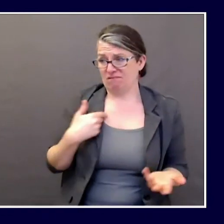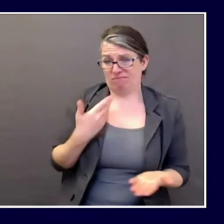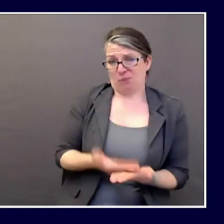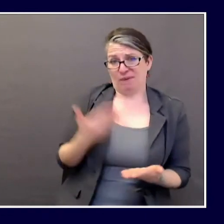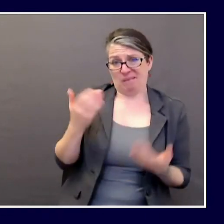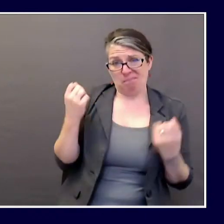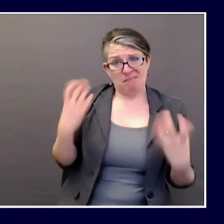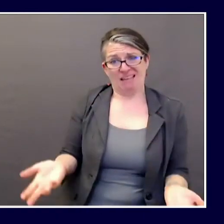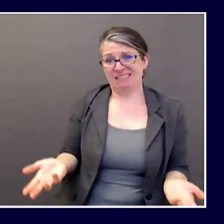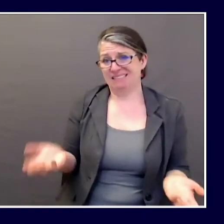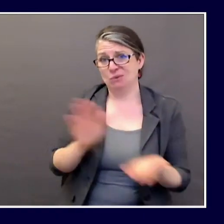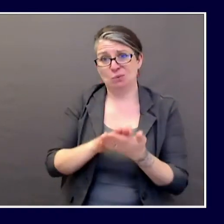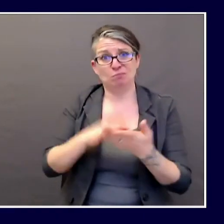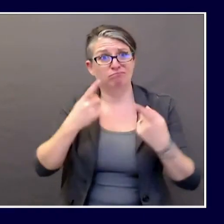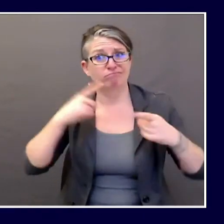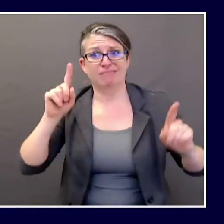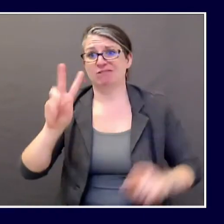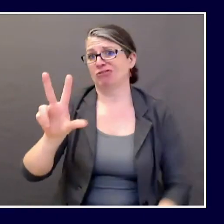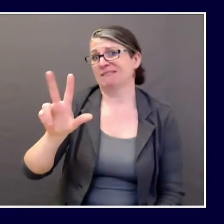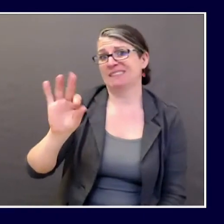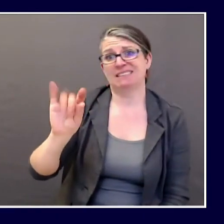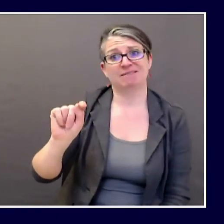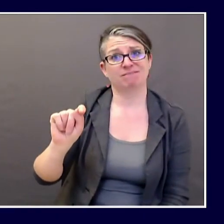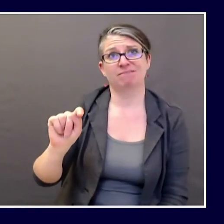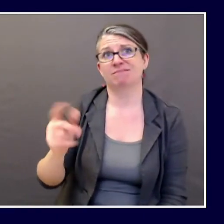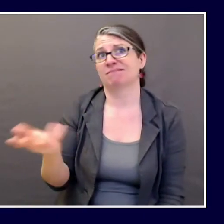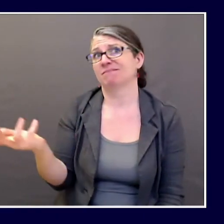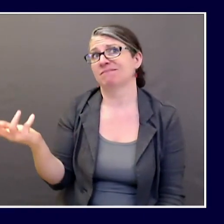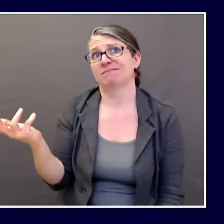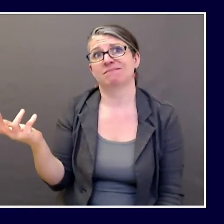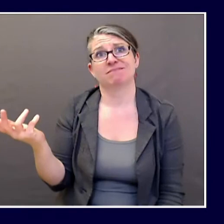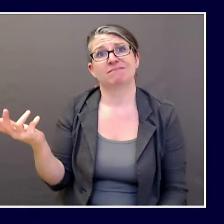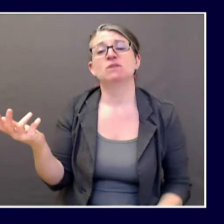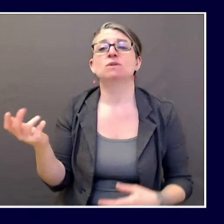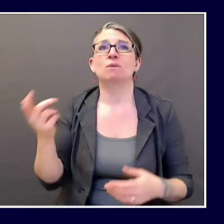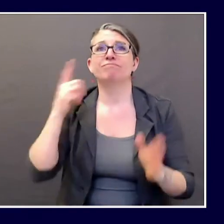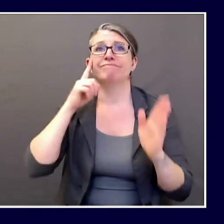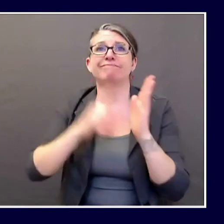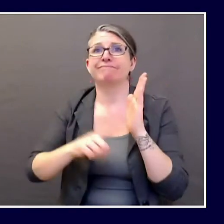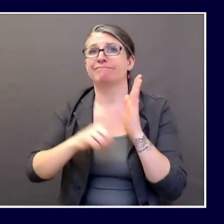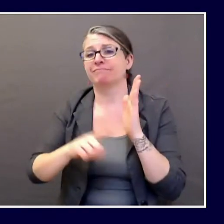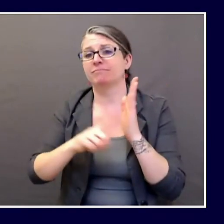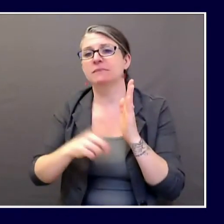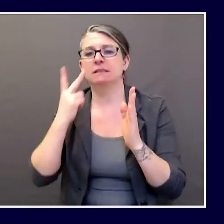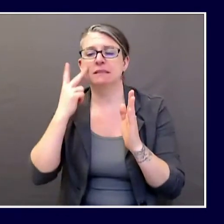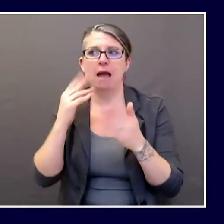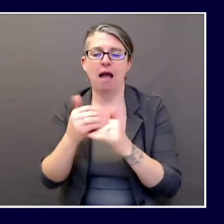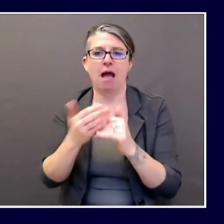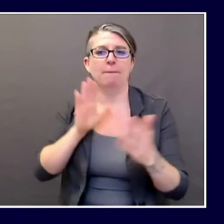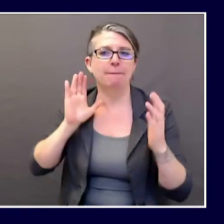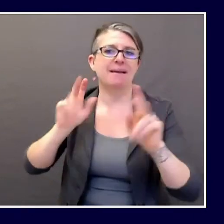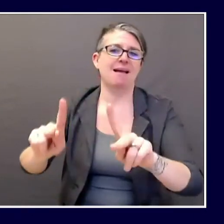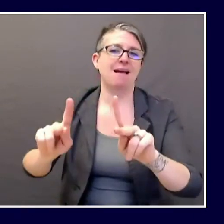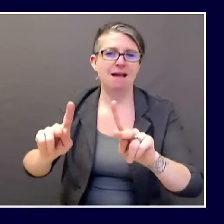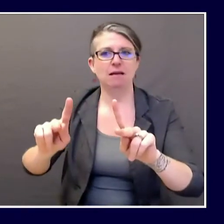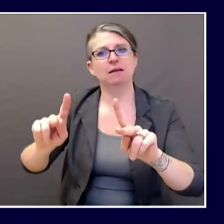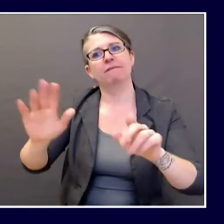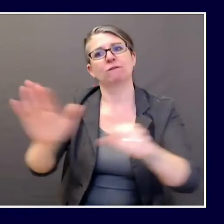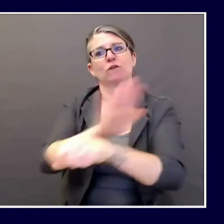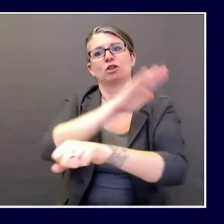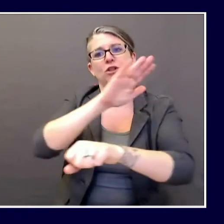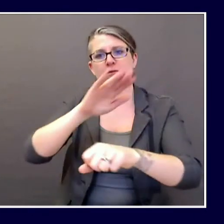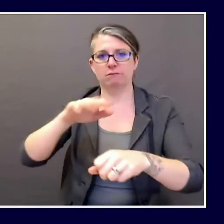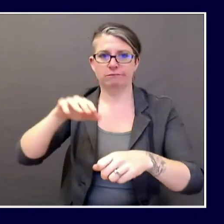Awesome. Thank you, Dr. Shah. Hey, Chris. Going over to Stephen Porter at Seacoast next. Thank you, Dr. Shah. I also have